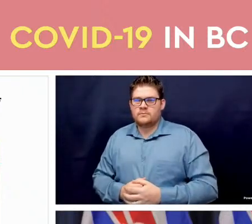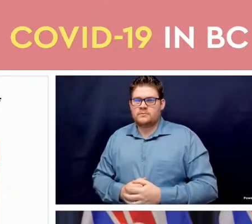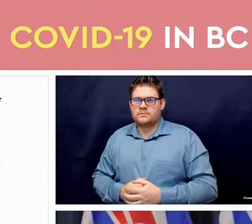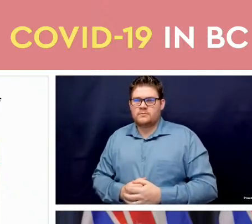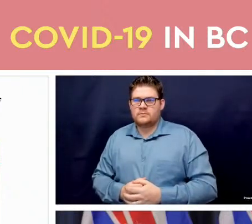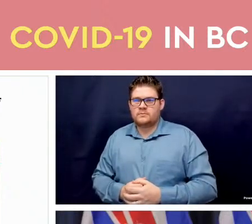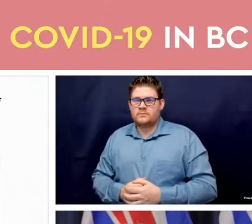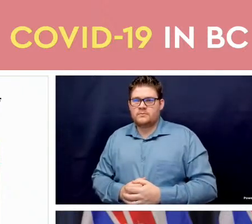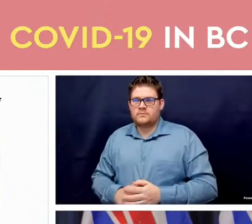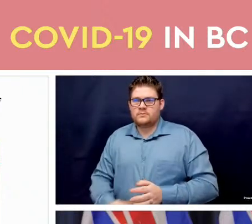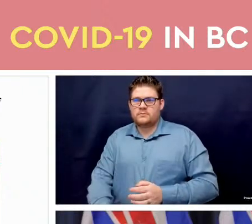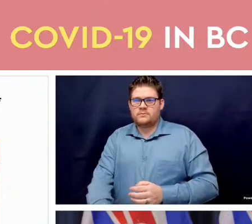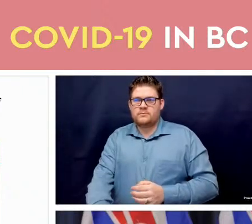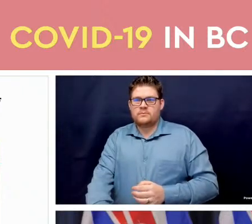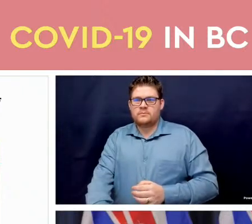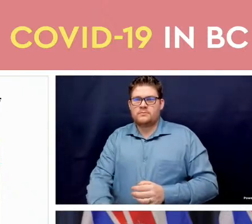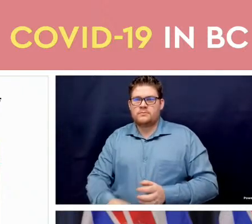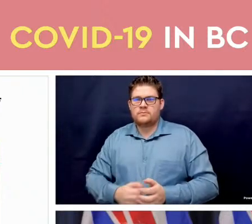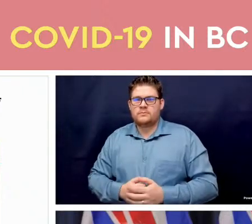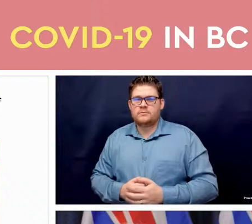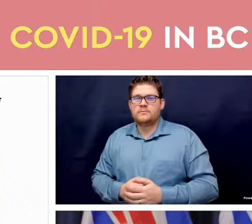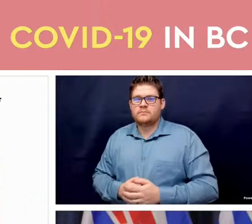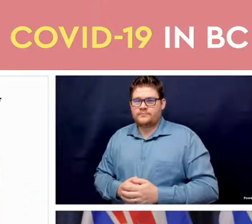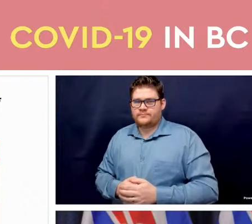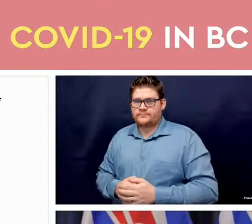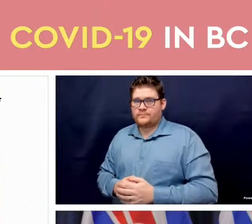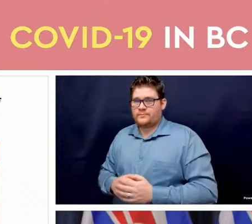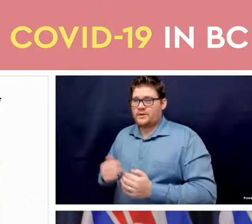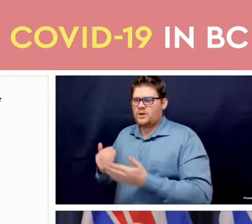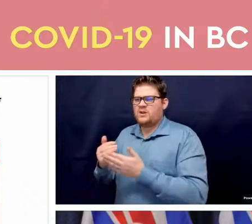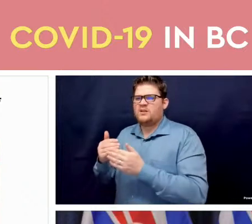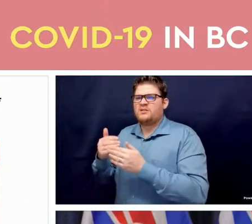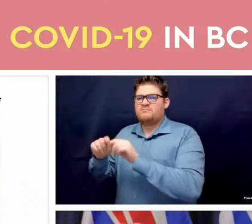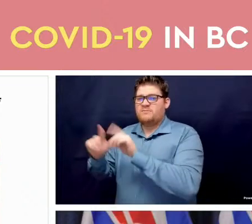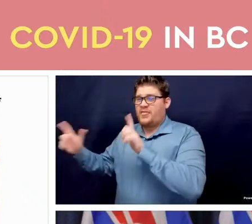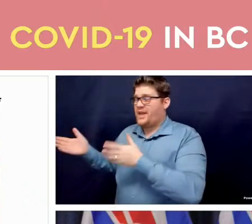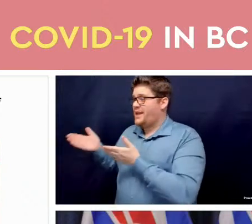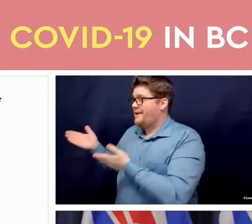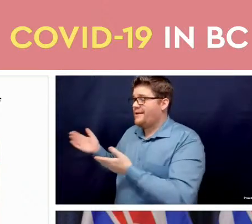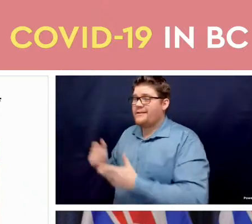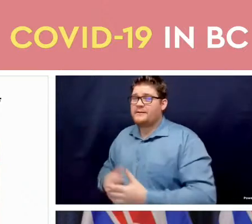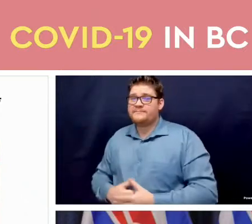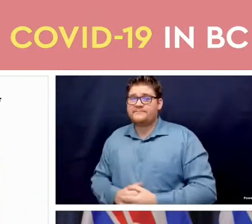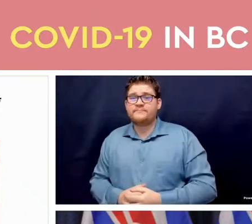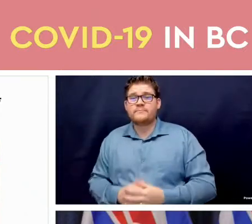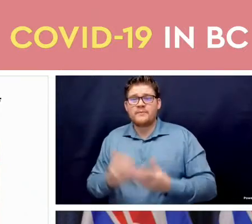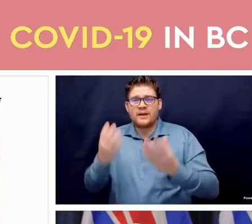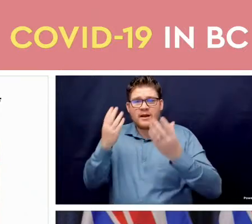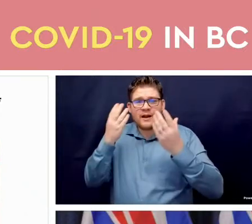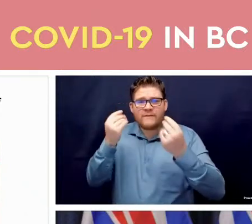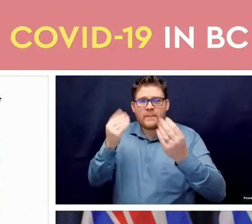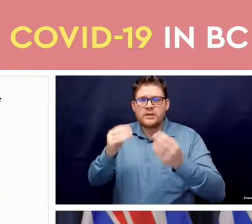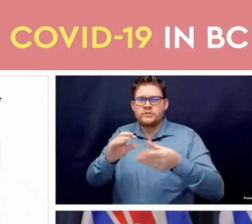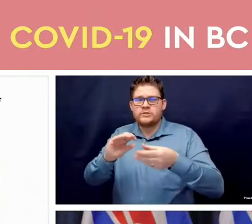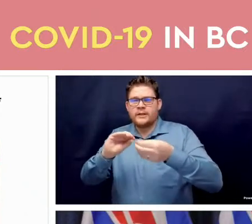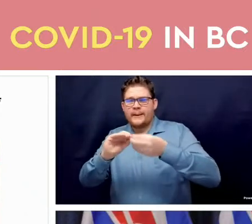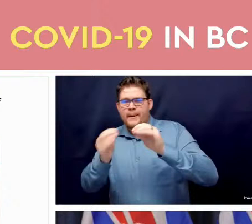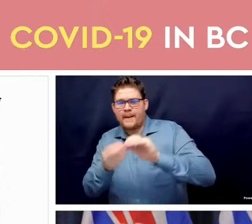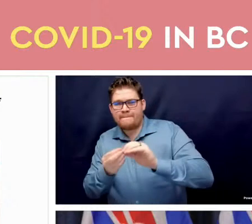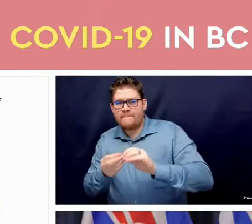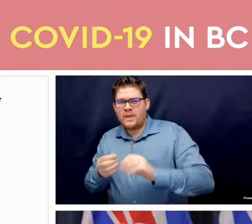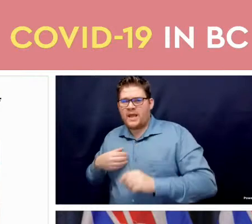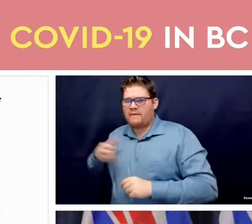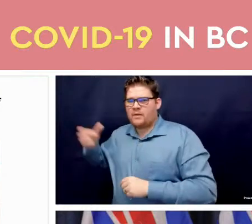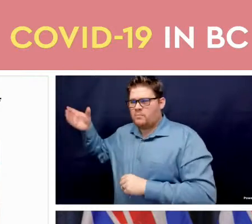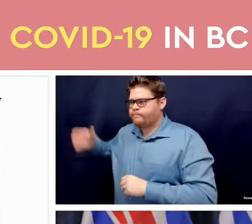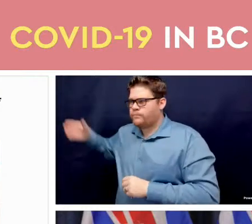us is consistent with what we're seeing in other jurisdictions. So the median length of stay is about half of what we are